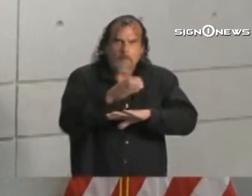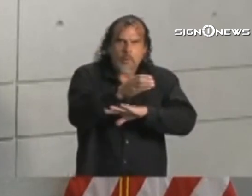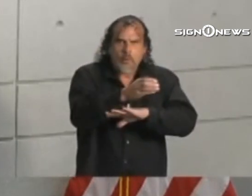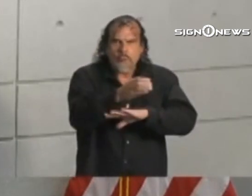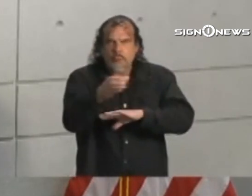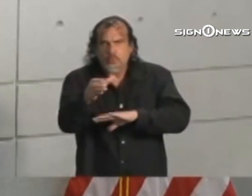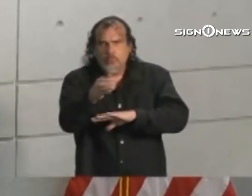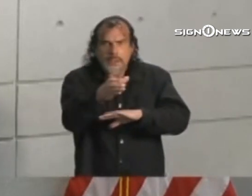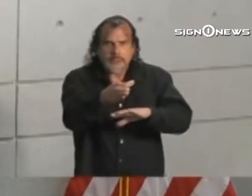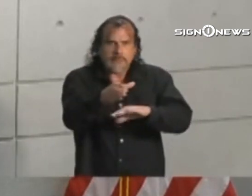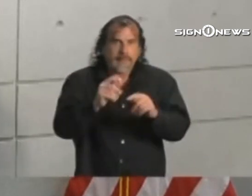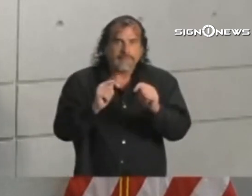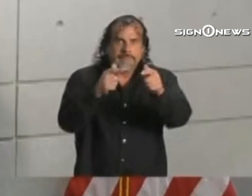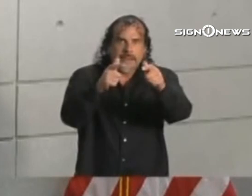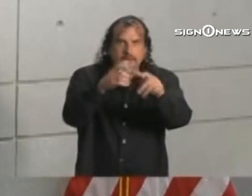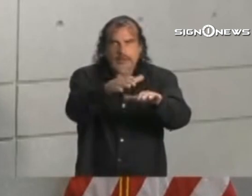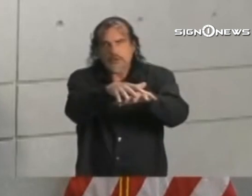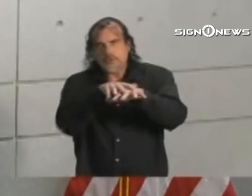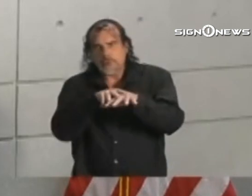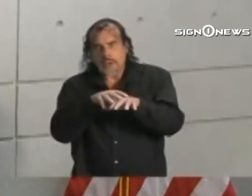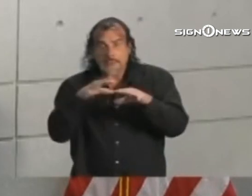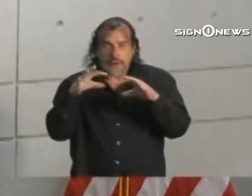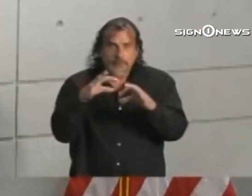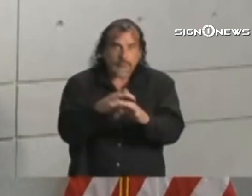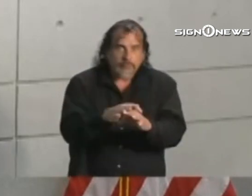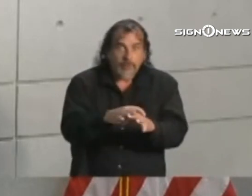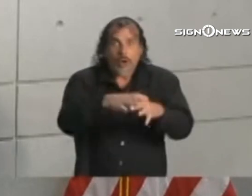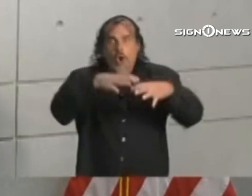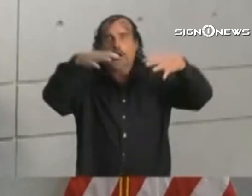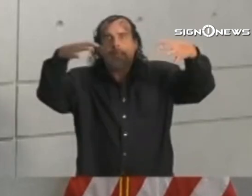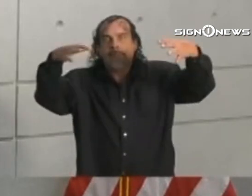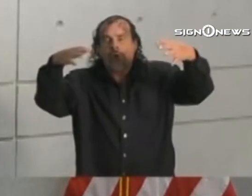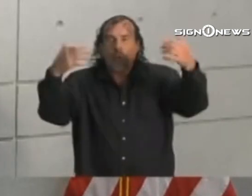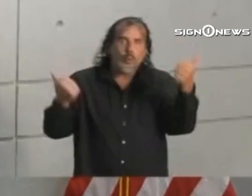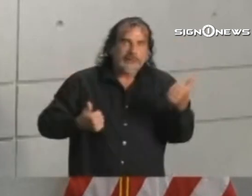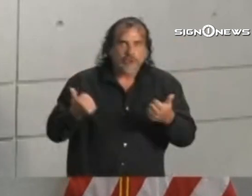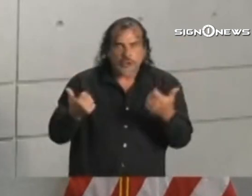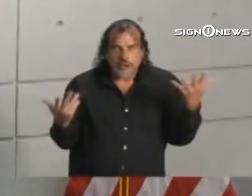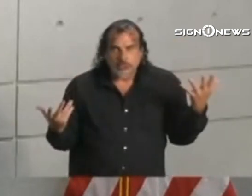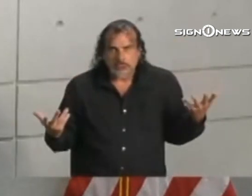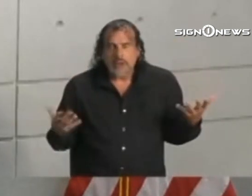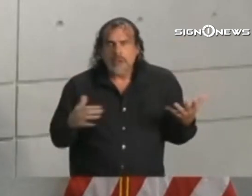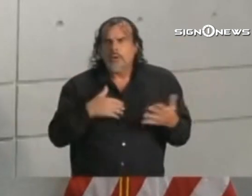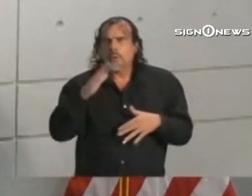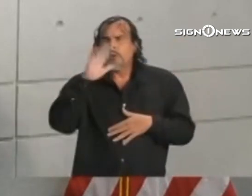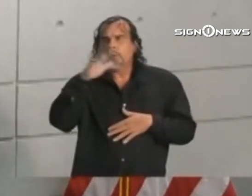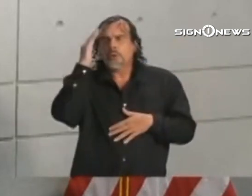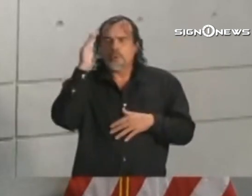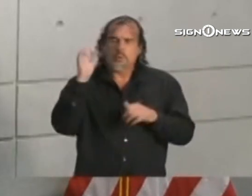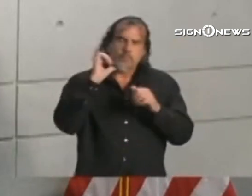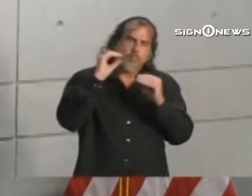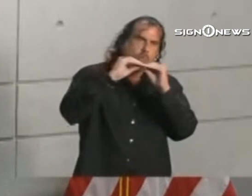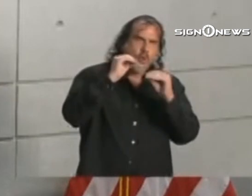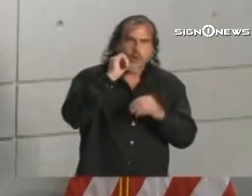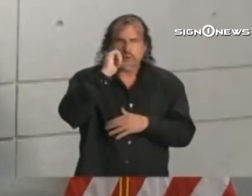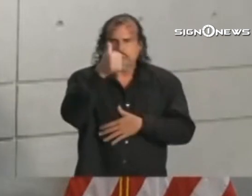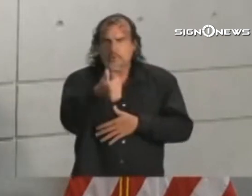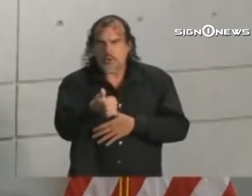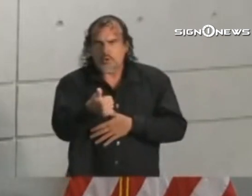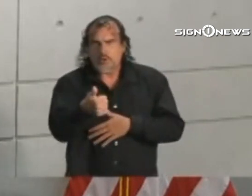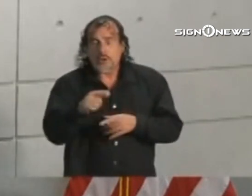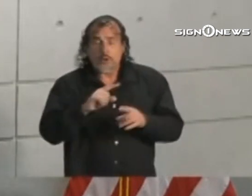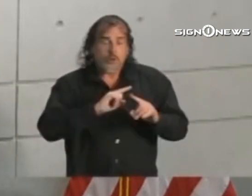it sped up? Has it slowed down? Has it fizzled or has it strengthened? We will know more tomorrow. But the time to